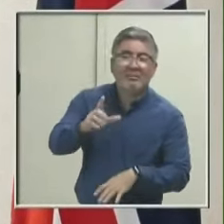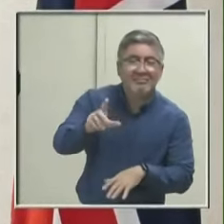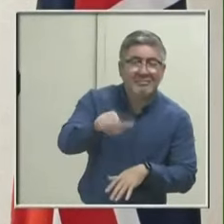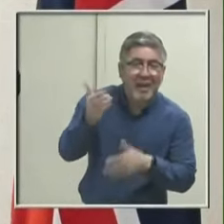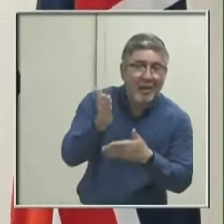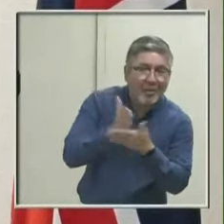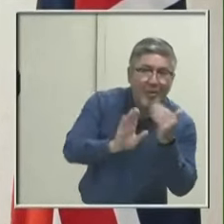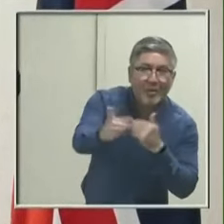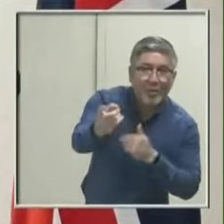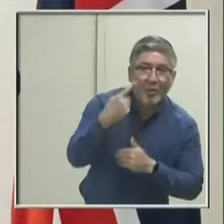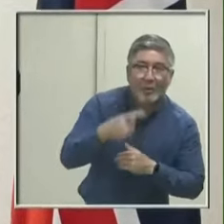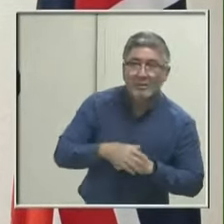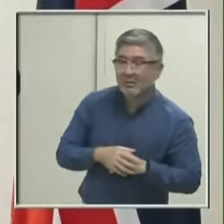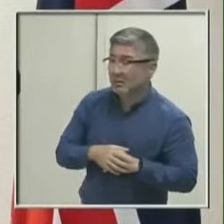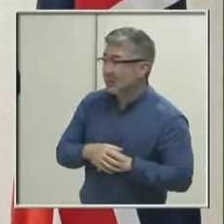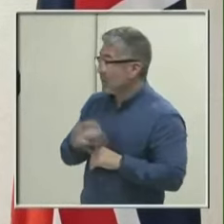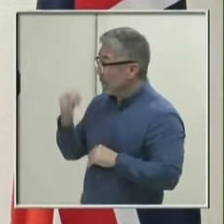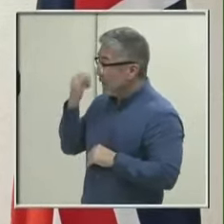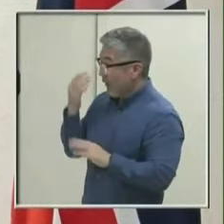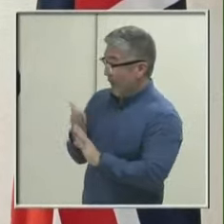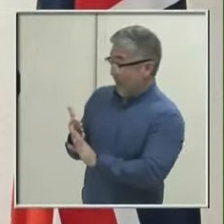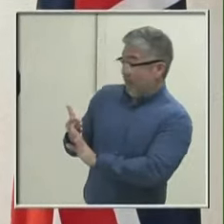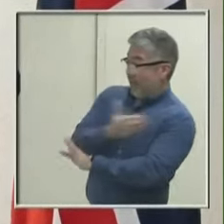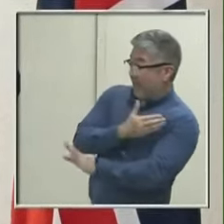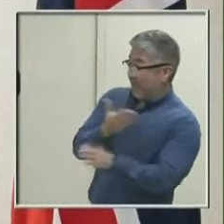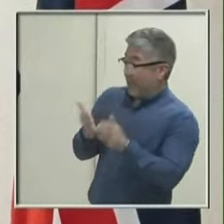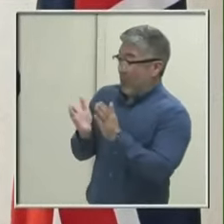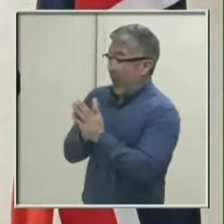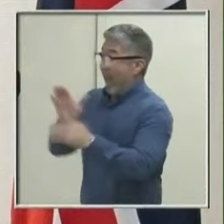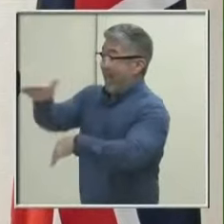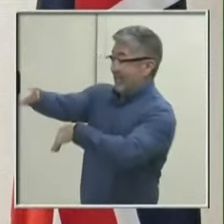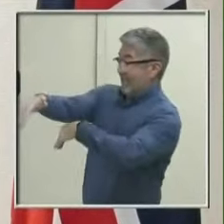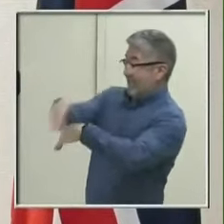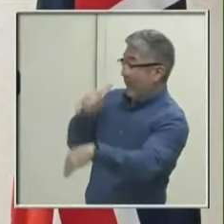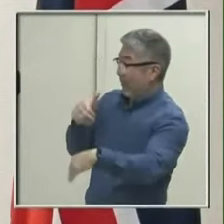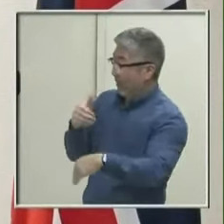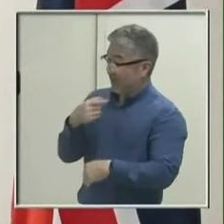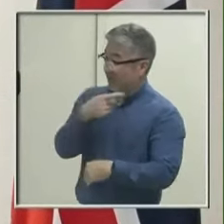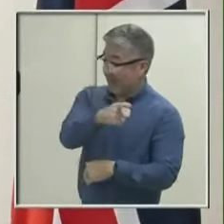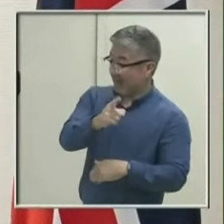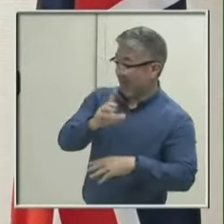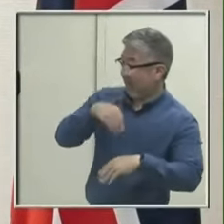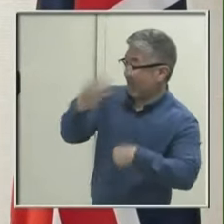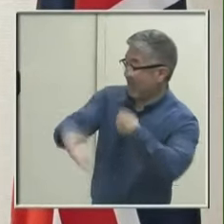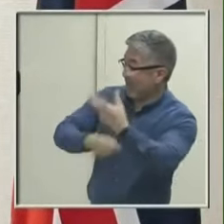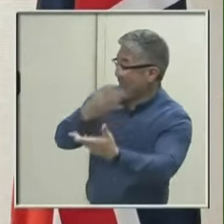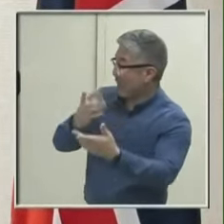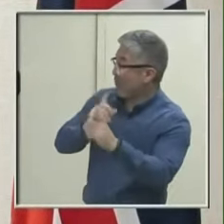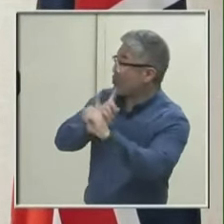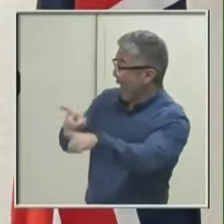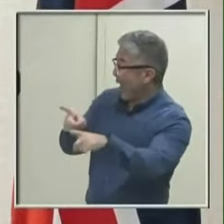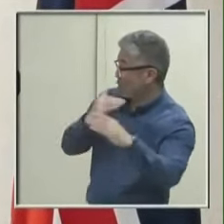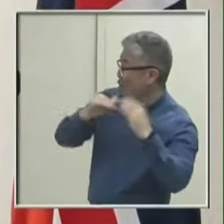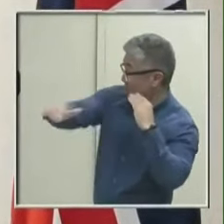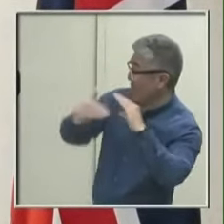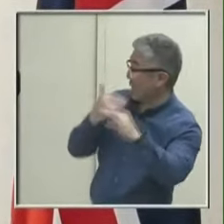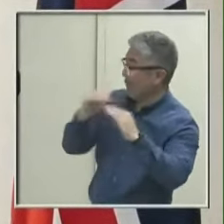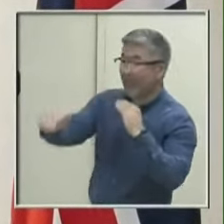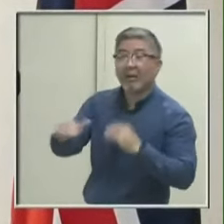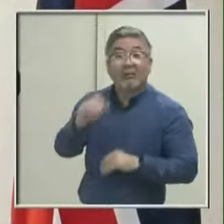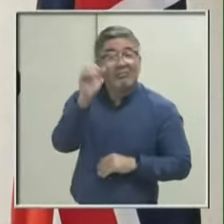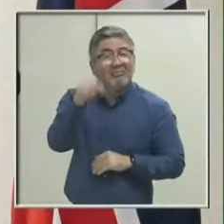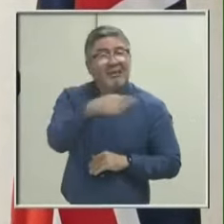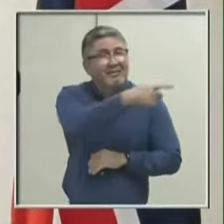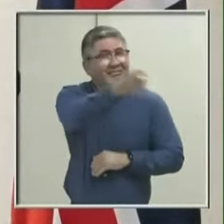beginning part was if they had been responsive before asking, so were you getting information back via email? We were getting some